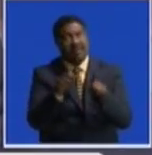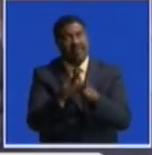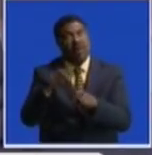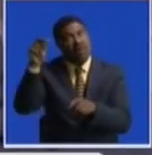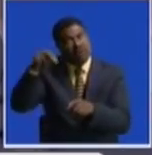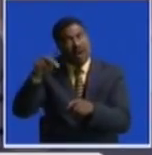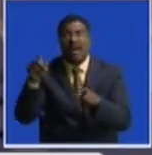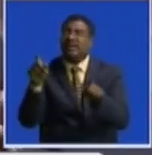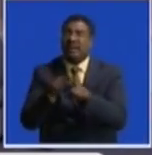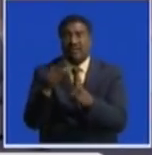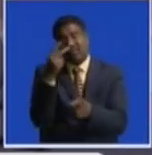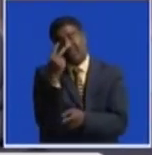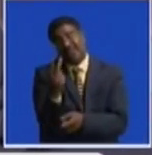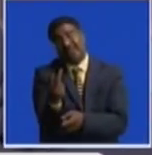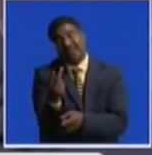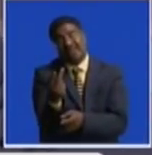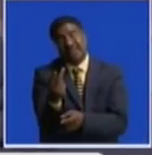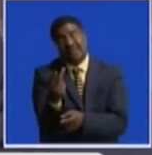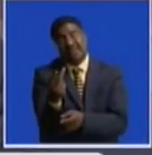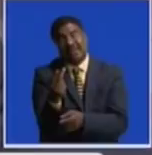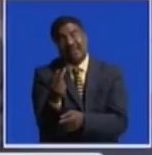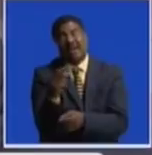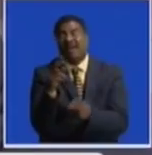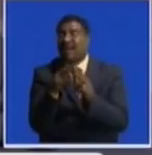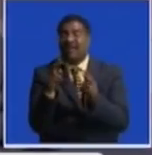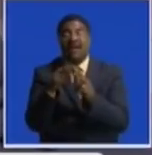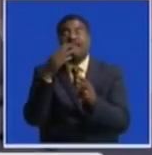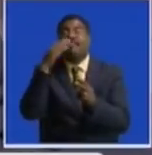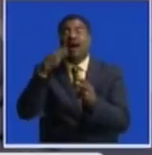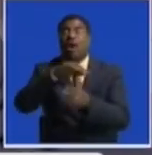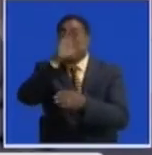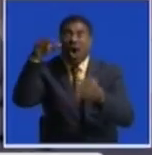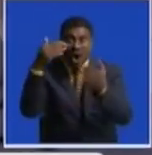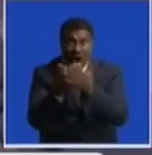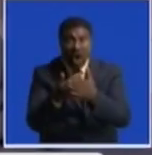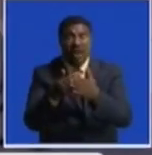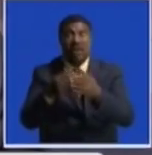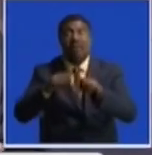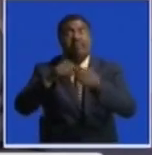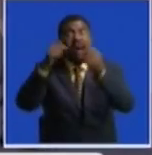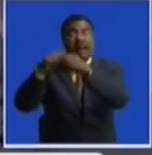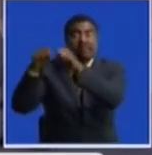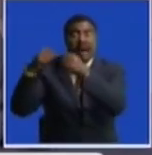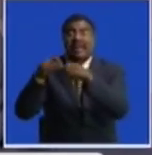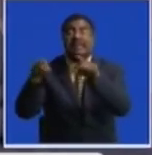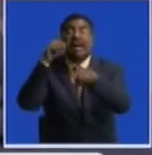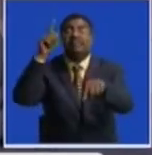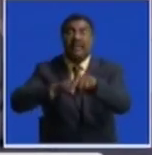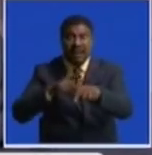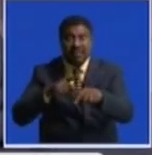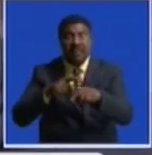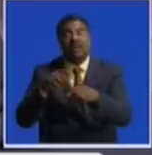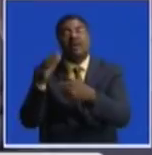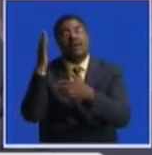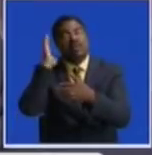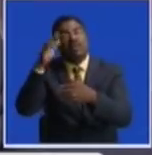function. So you can see that it was a deadly combination of all those system disturbances, faults, leading to